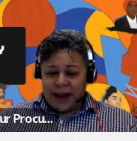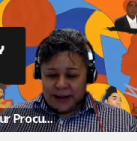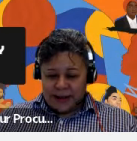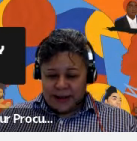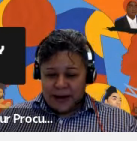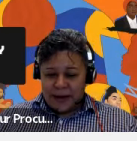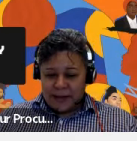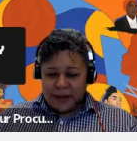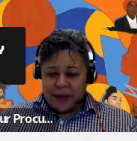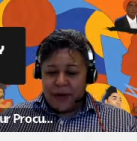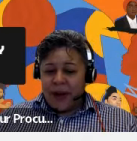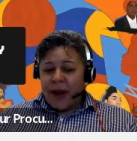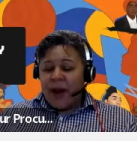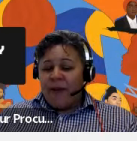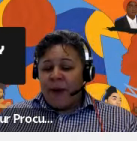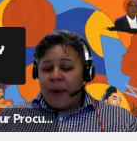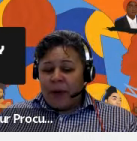the case.